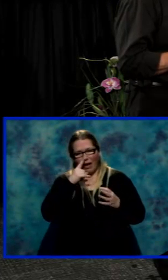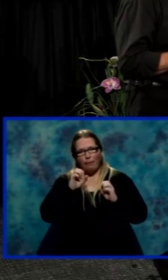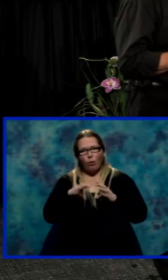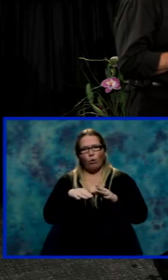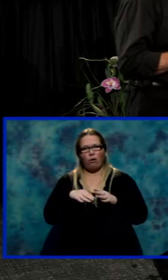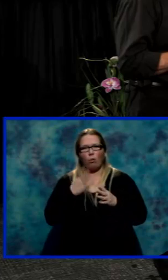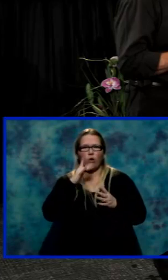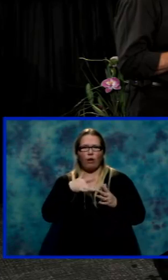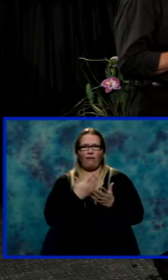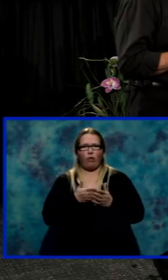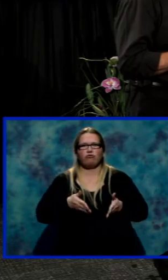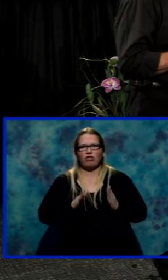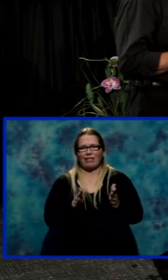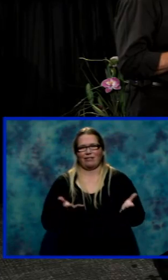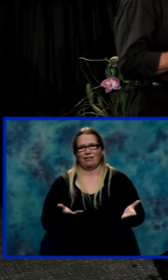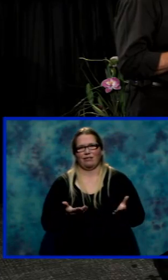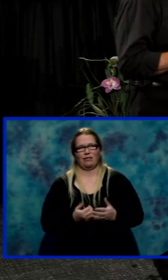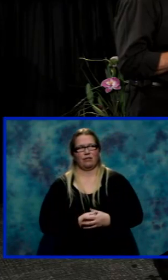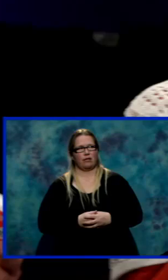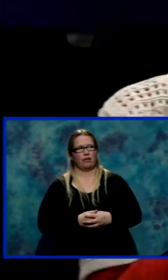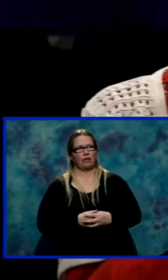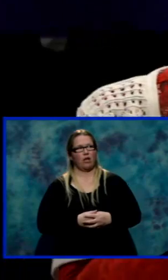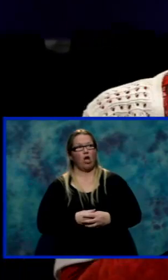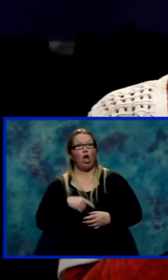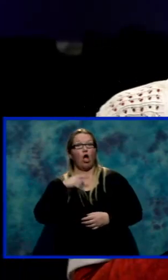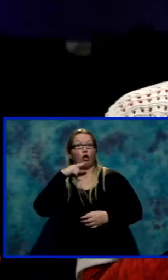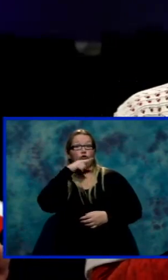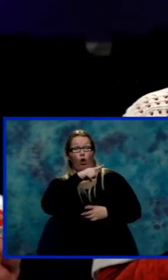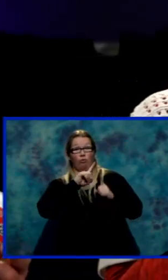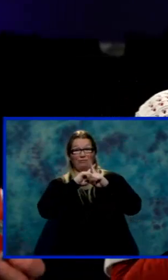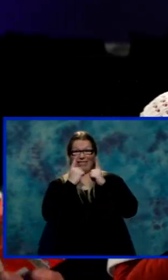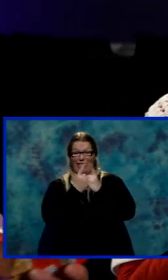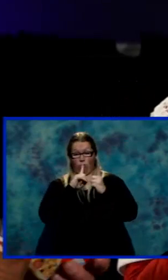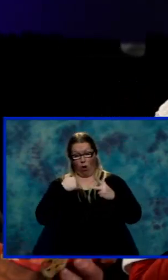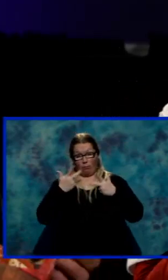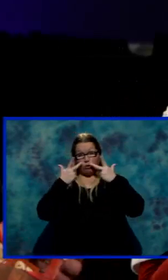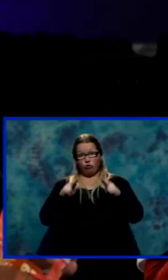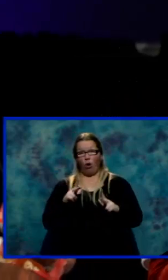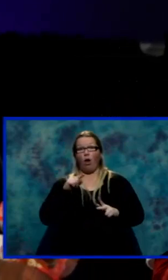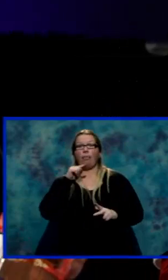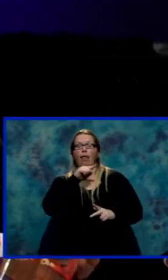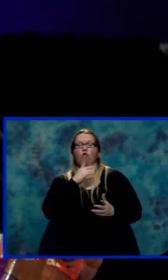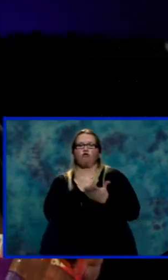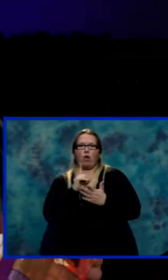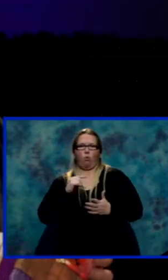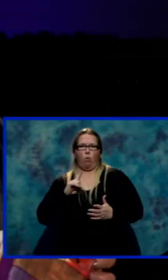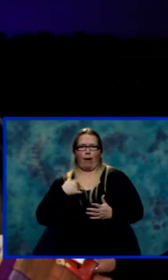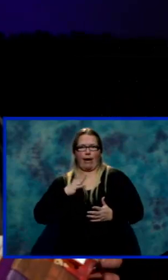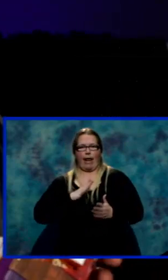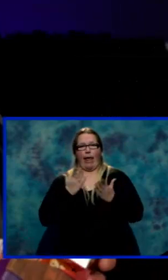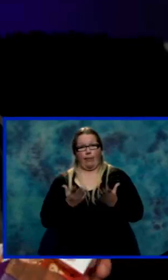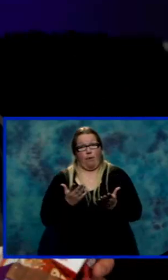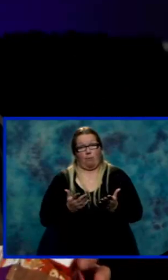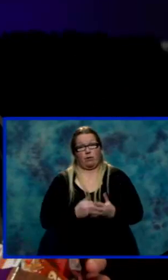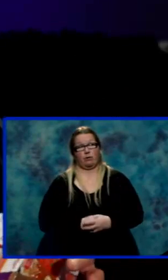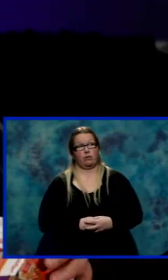little halls that we can spend the night. So these are the products that we really need at the moment. And that churches